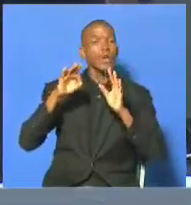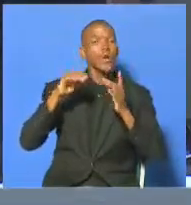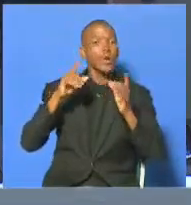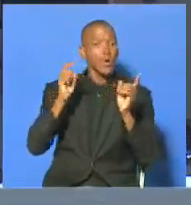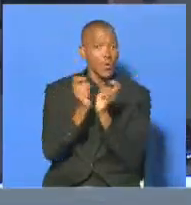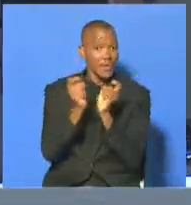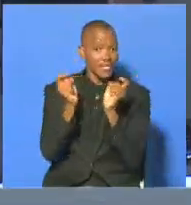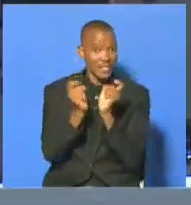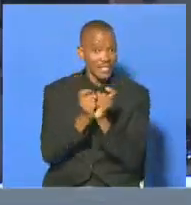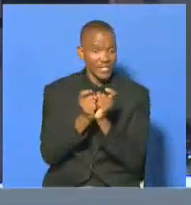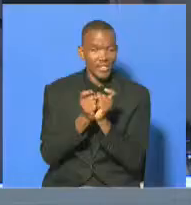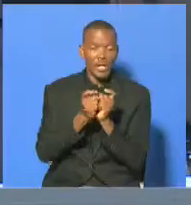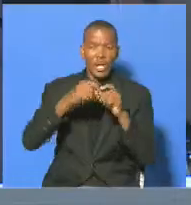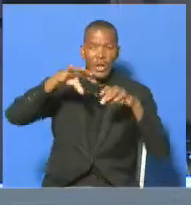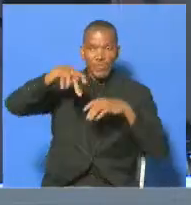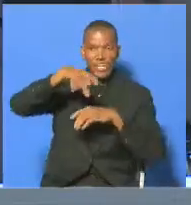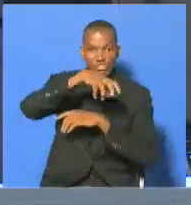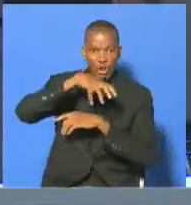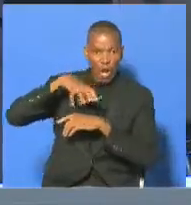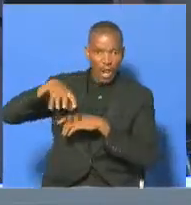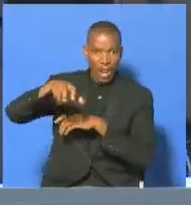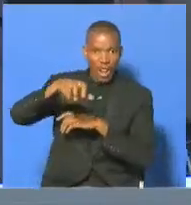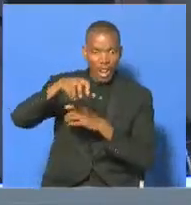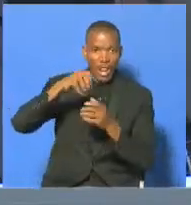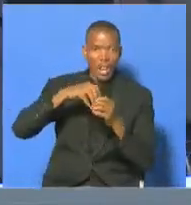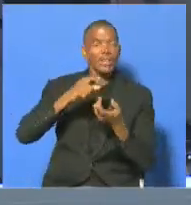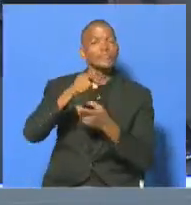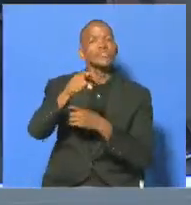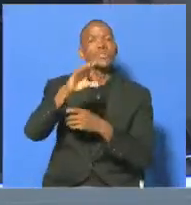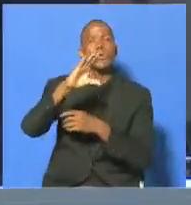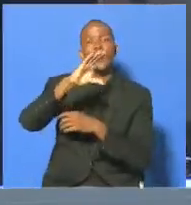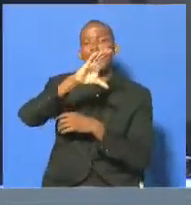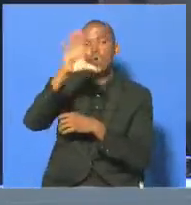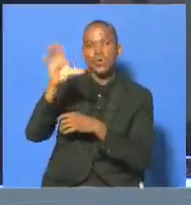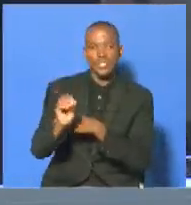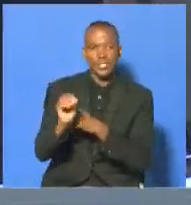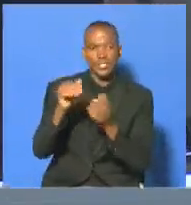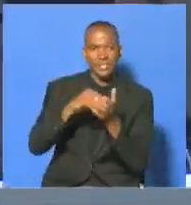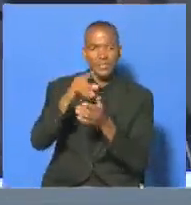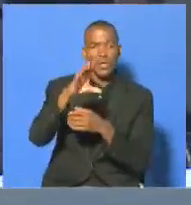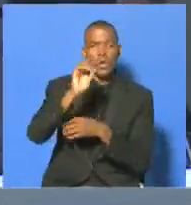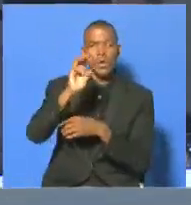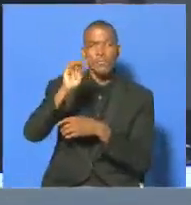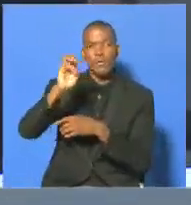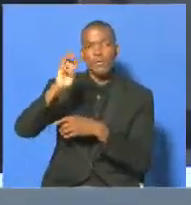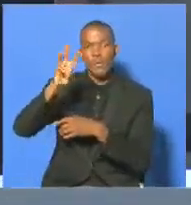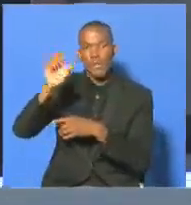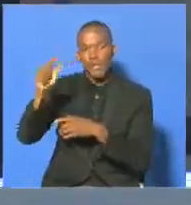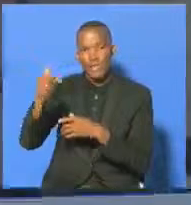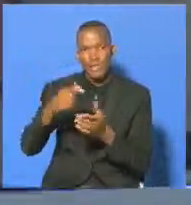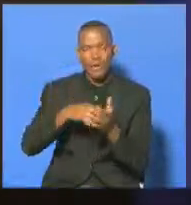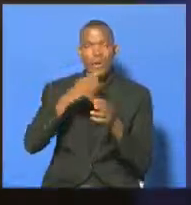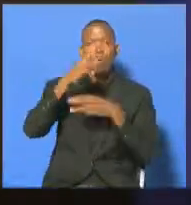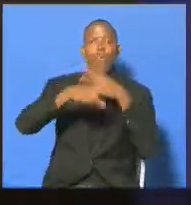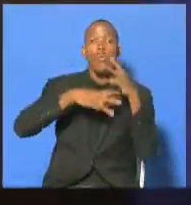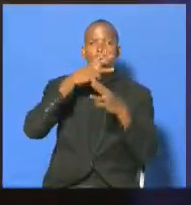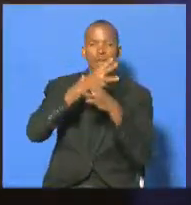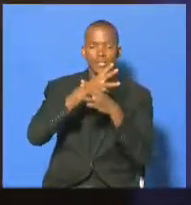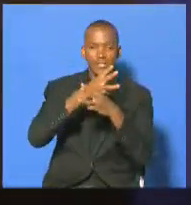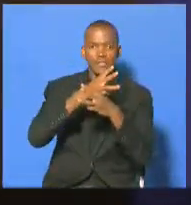competitions, regional, continental, Commonwealth, world and